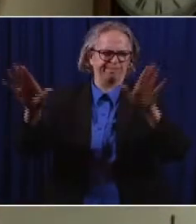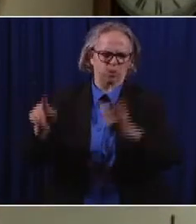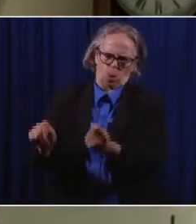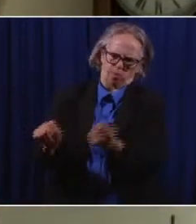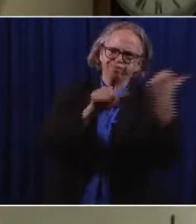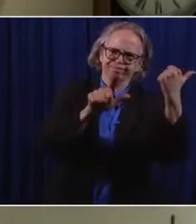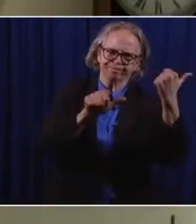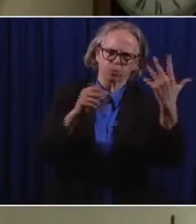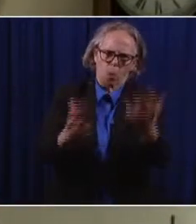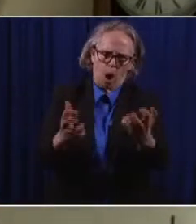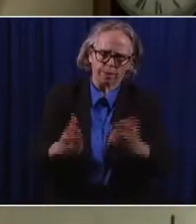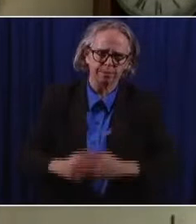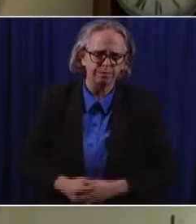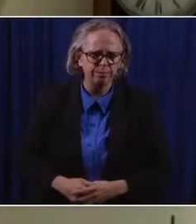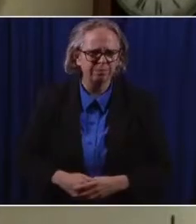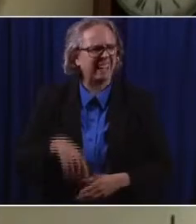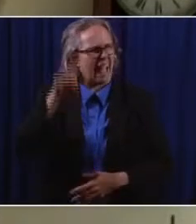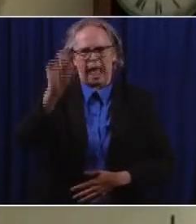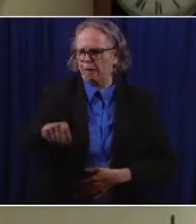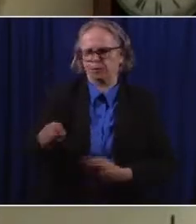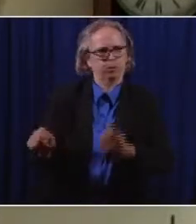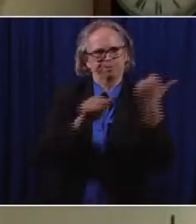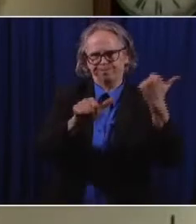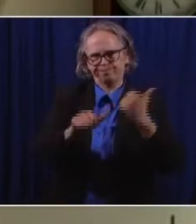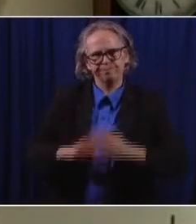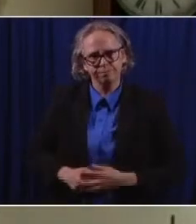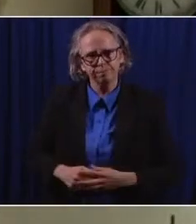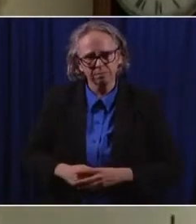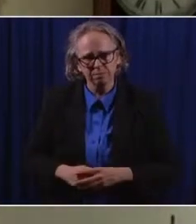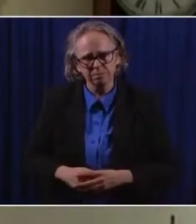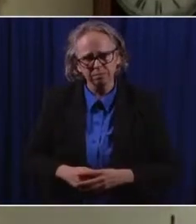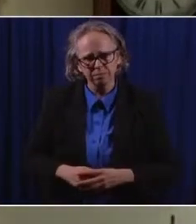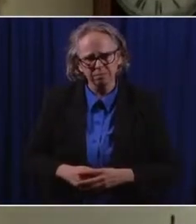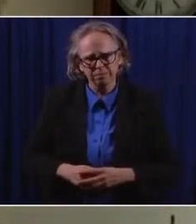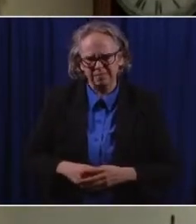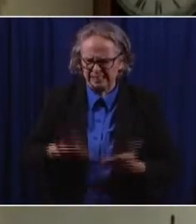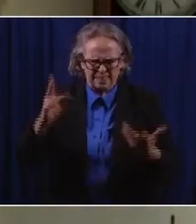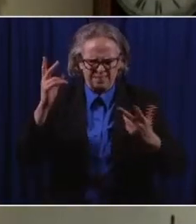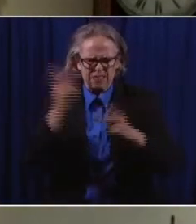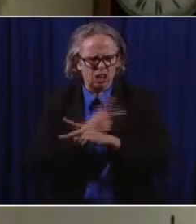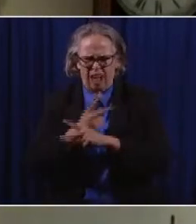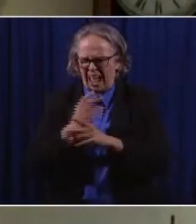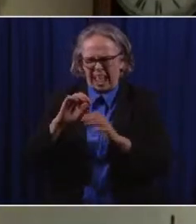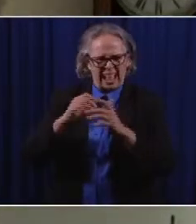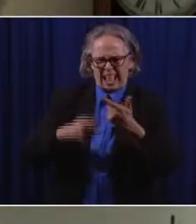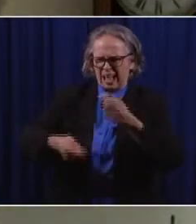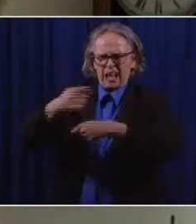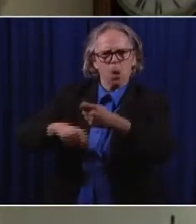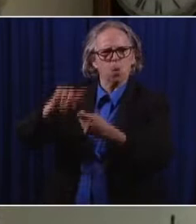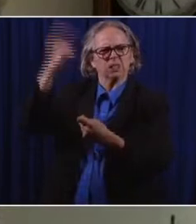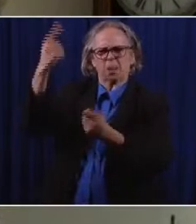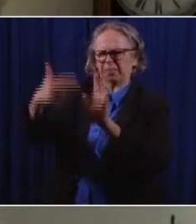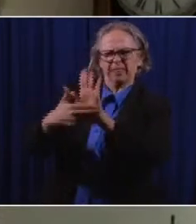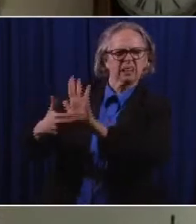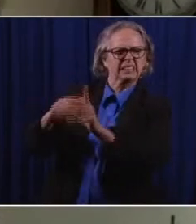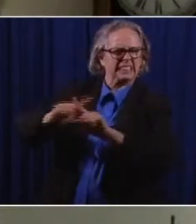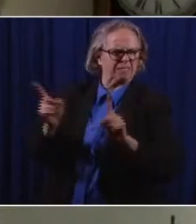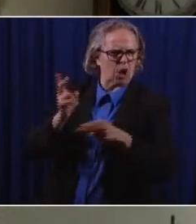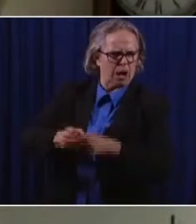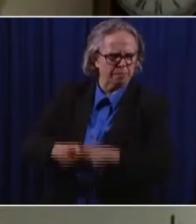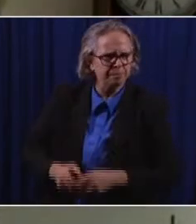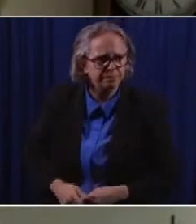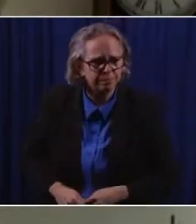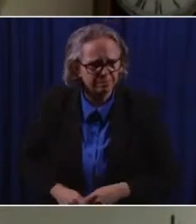I mean, we've got to repeal it and figure out where we're going from there. But that's been my position and remains my